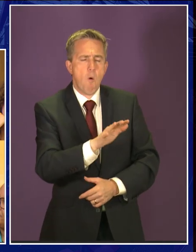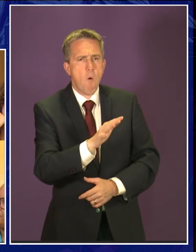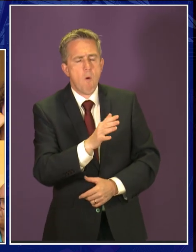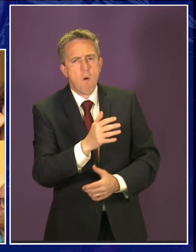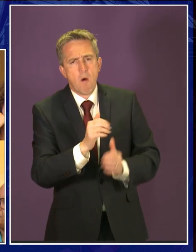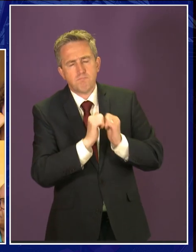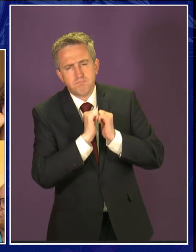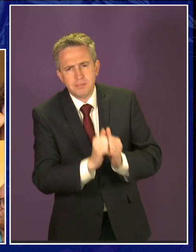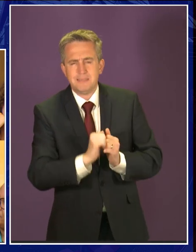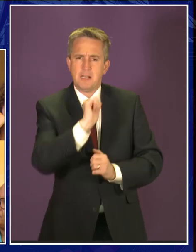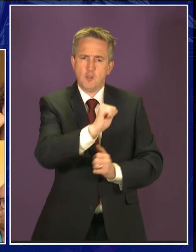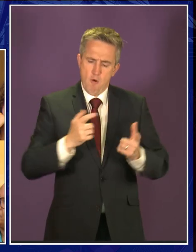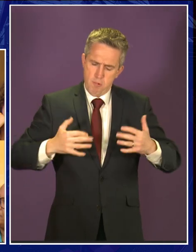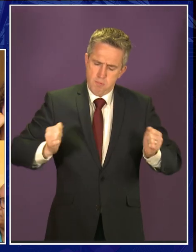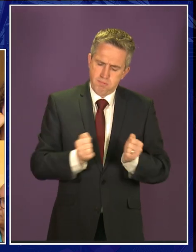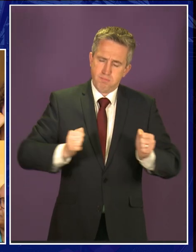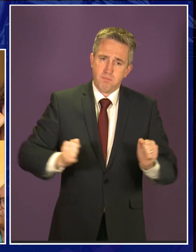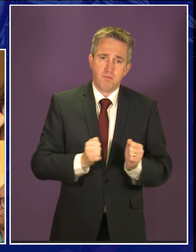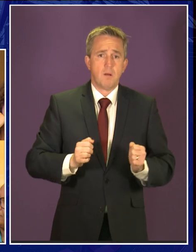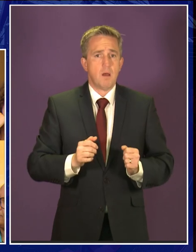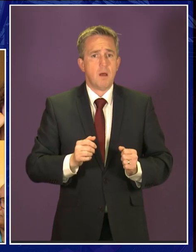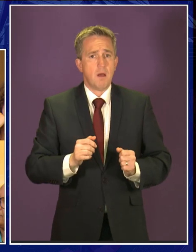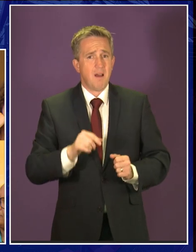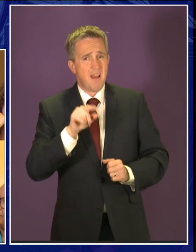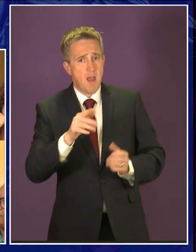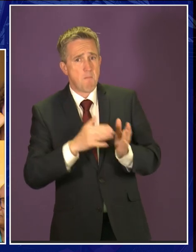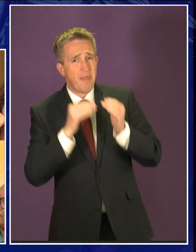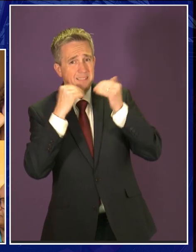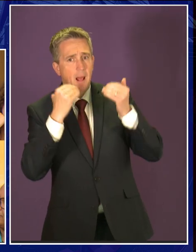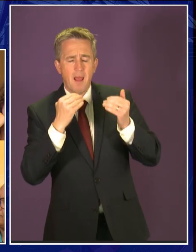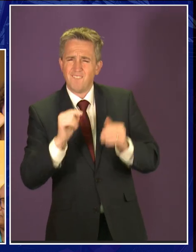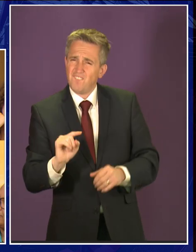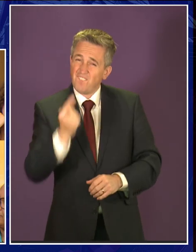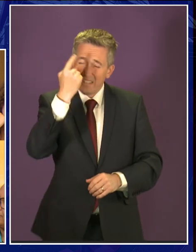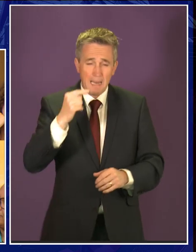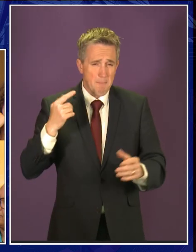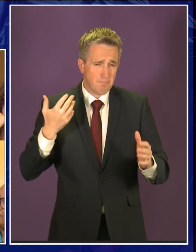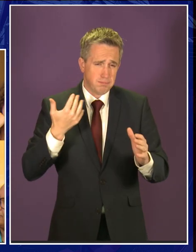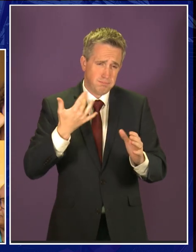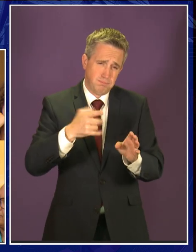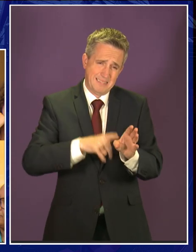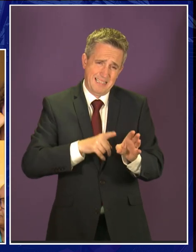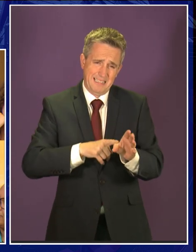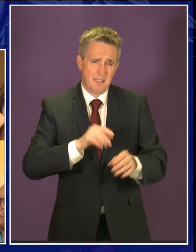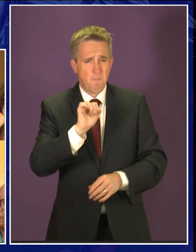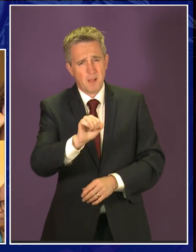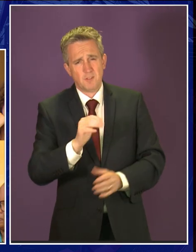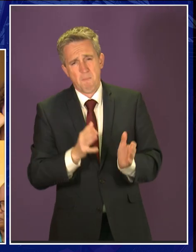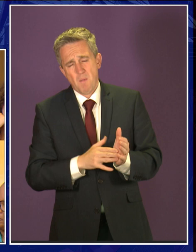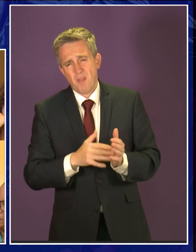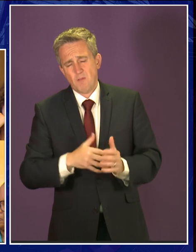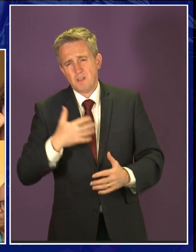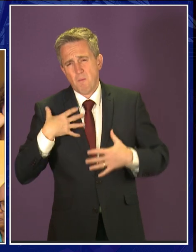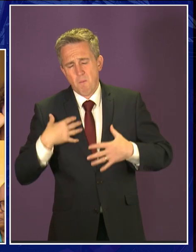for that performance," because she had not seen her mother smile, and because the mother was constantly in